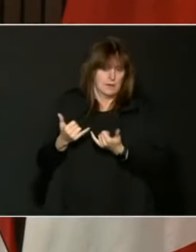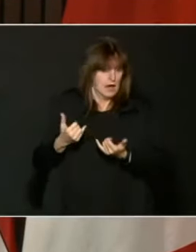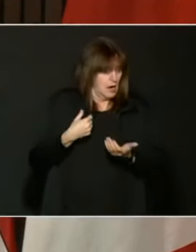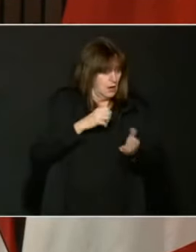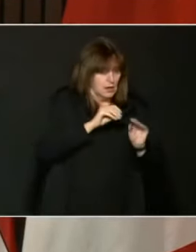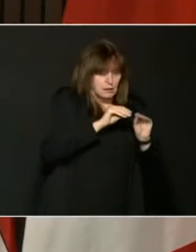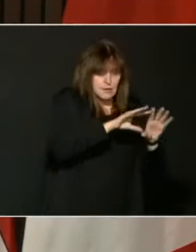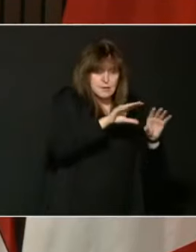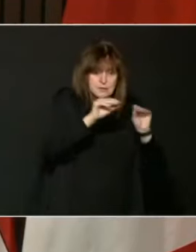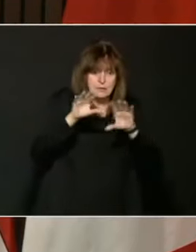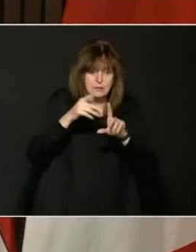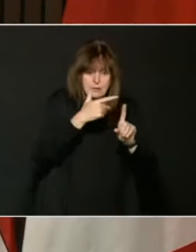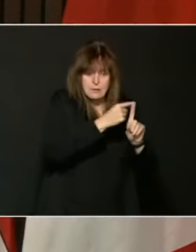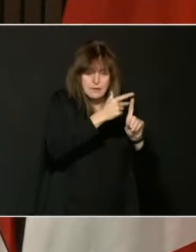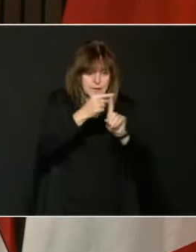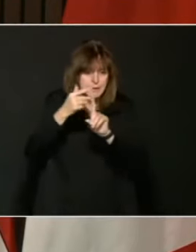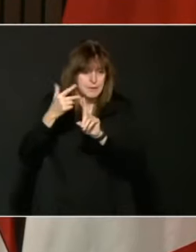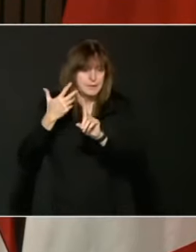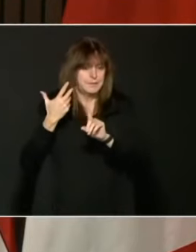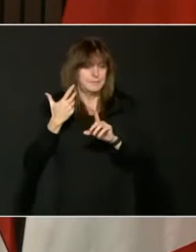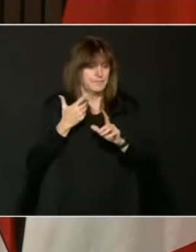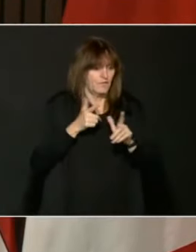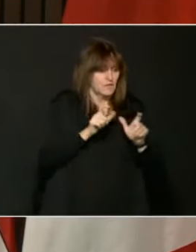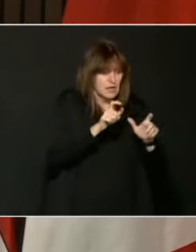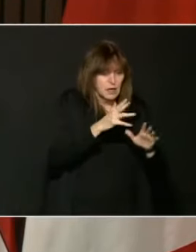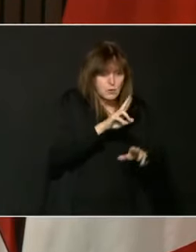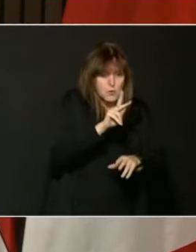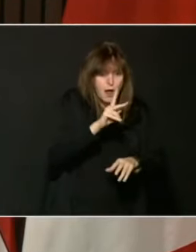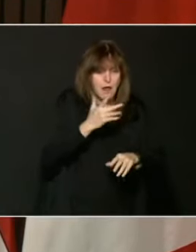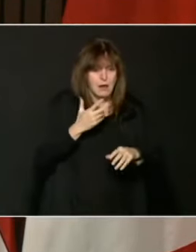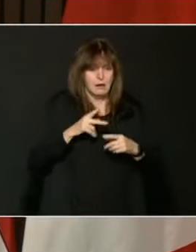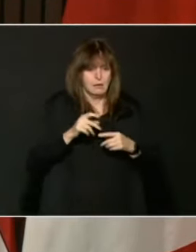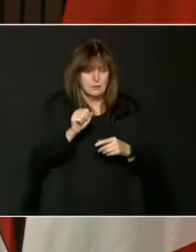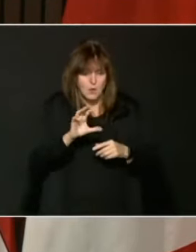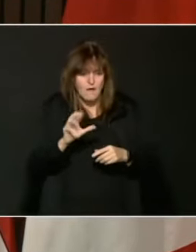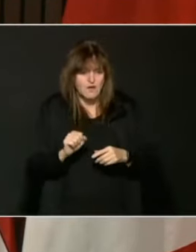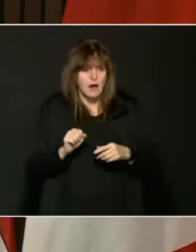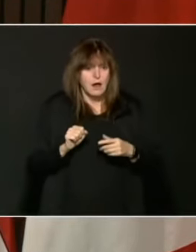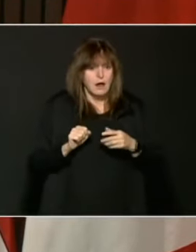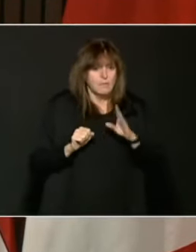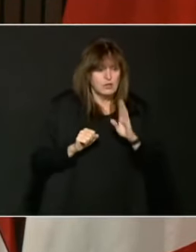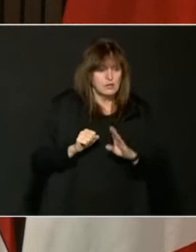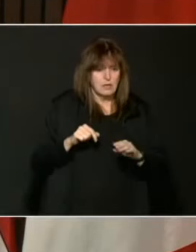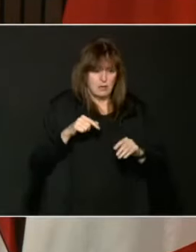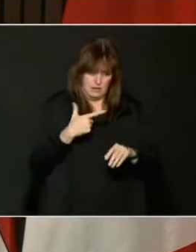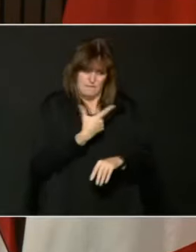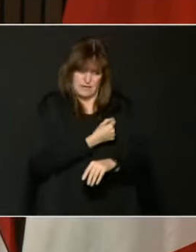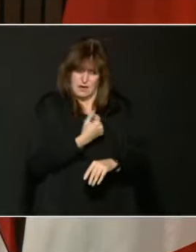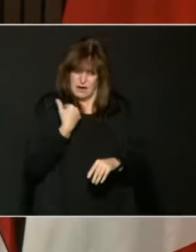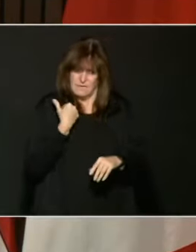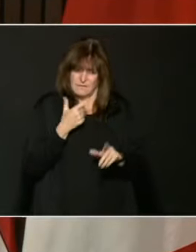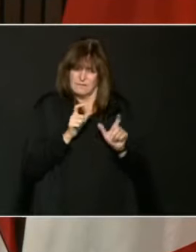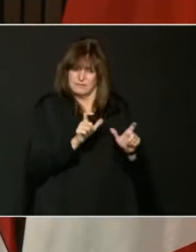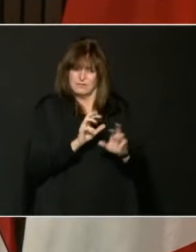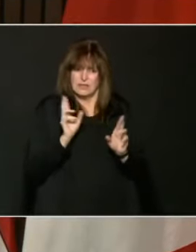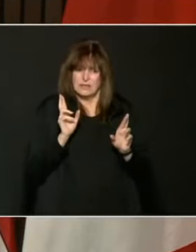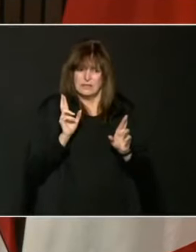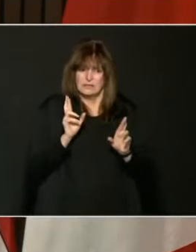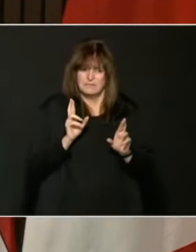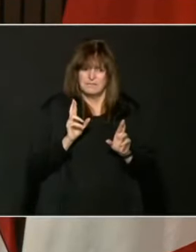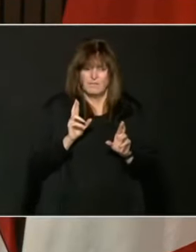we have to give the vaccines time to work at the population level. We all know that the new variants spread more quickly than the old